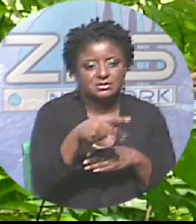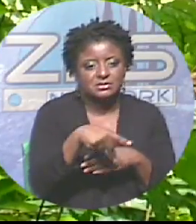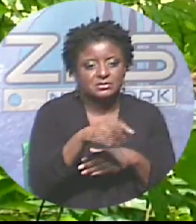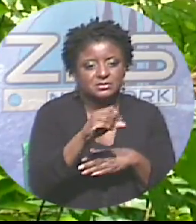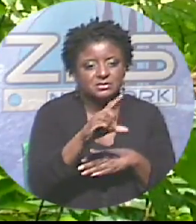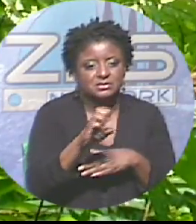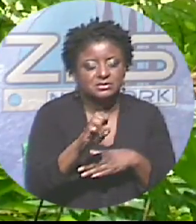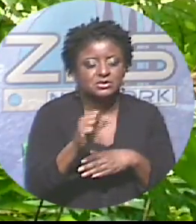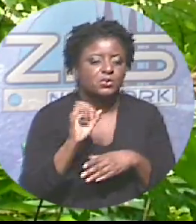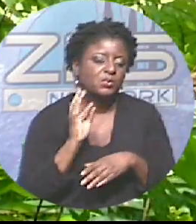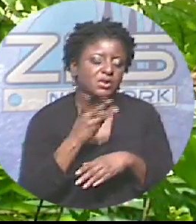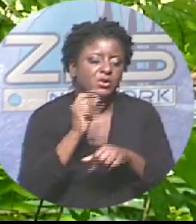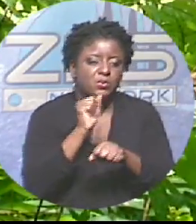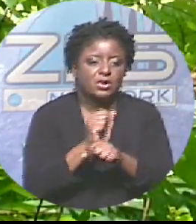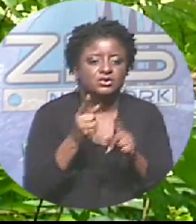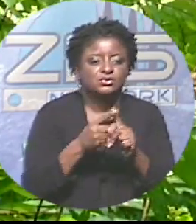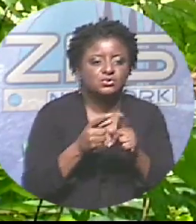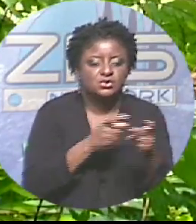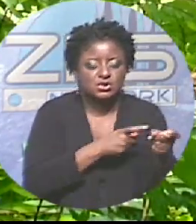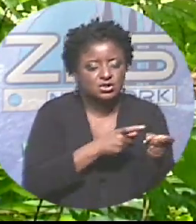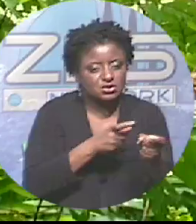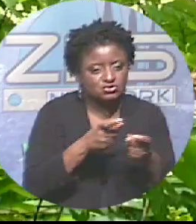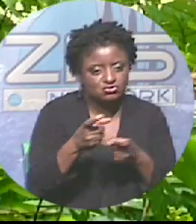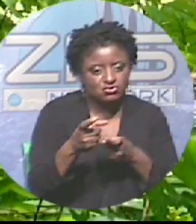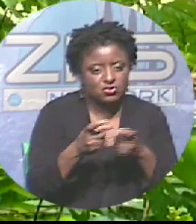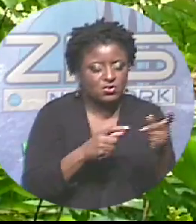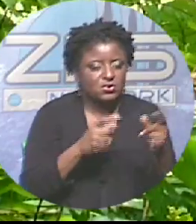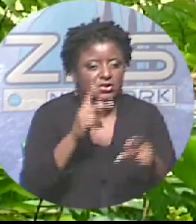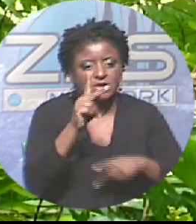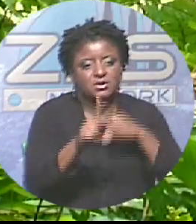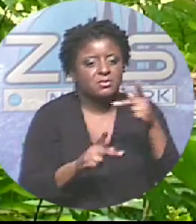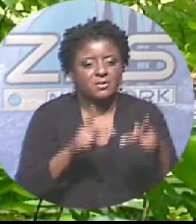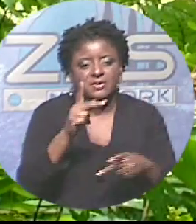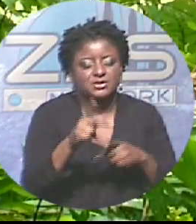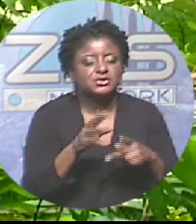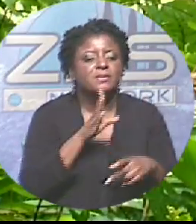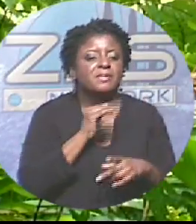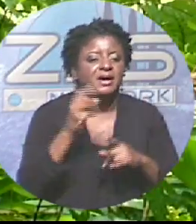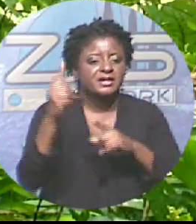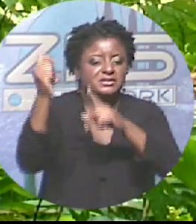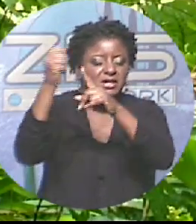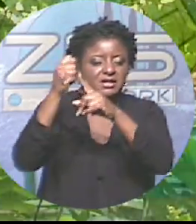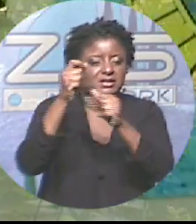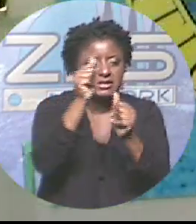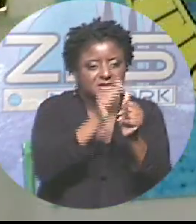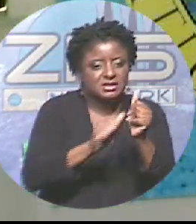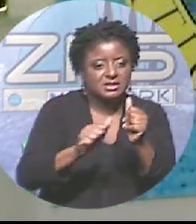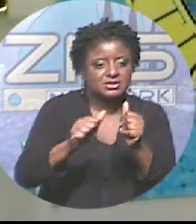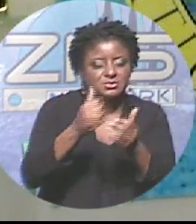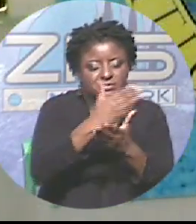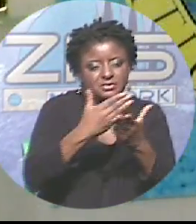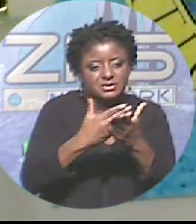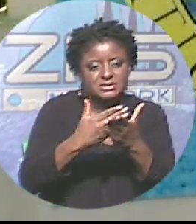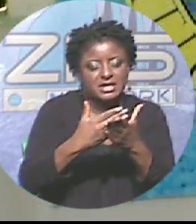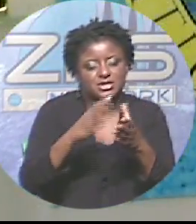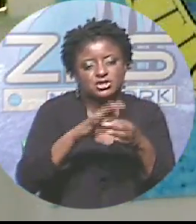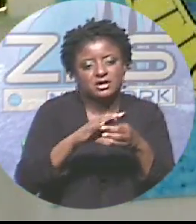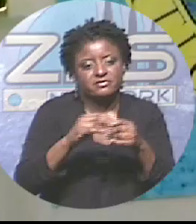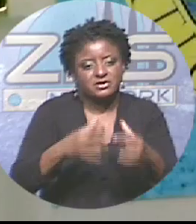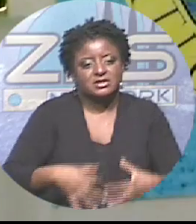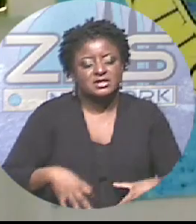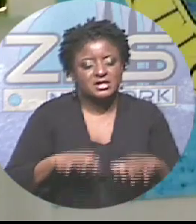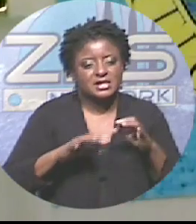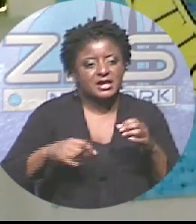basically controlling the population by targeting each stage of their life cycle. Additionally, Bullard says they are now